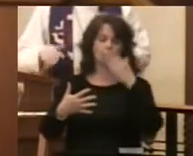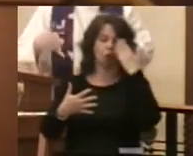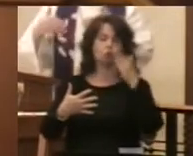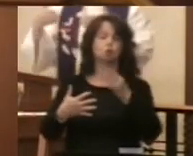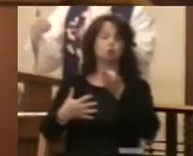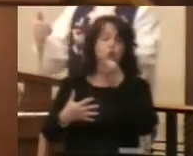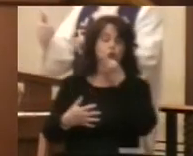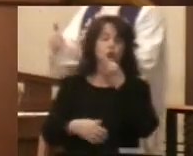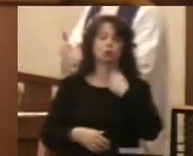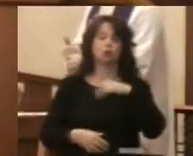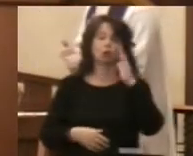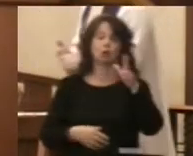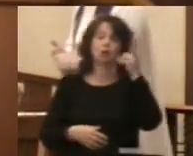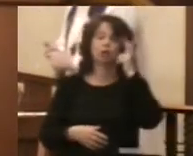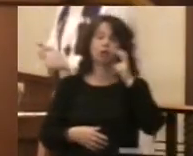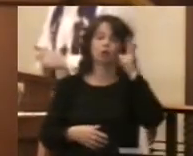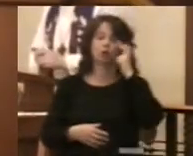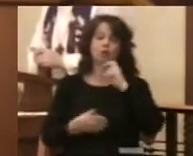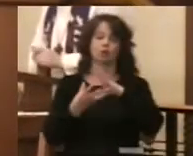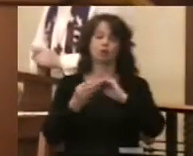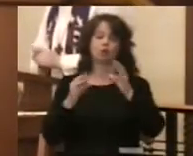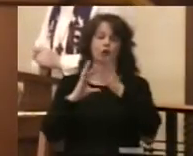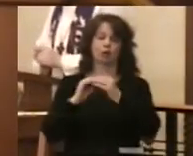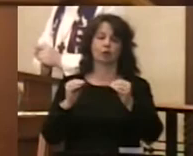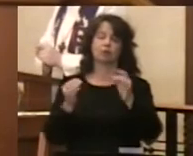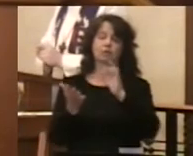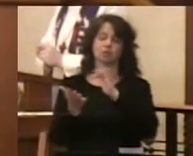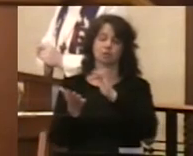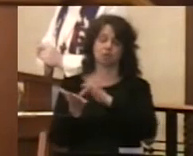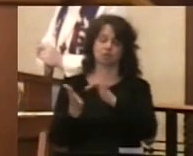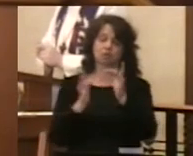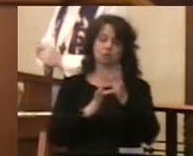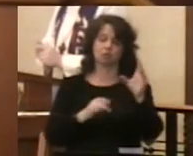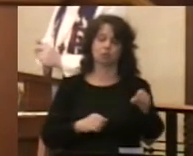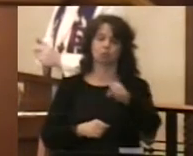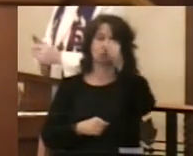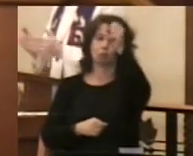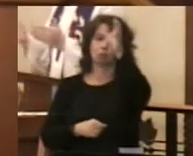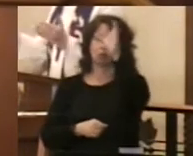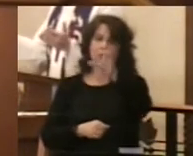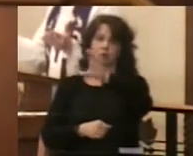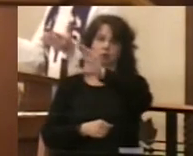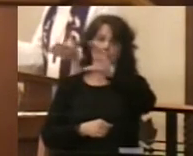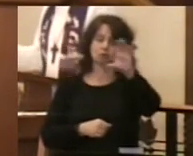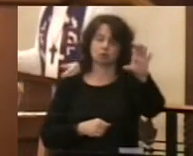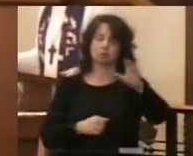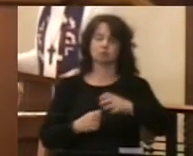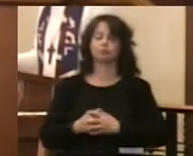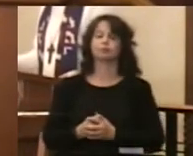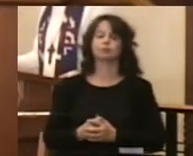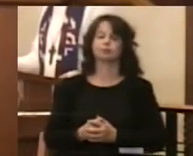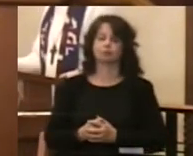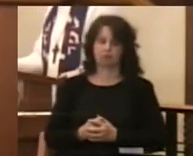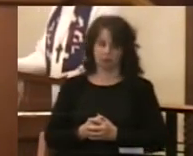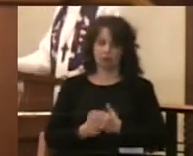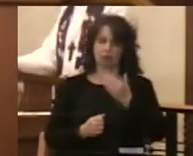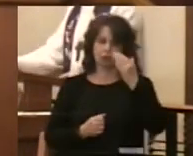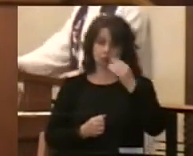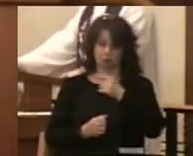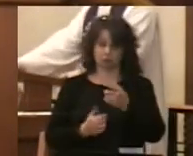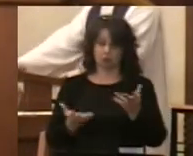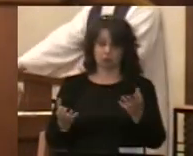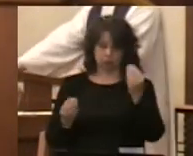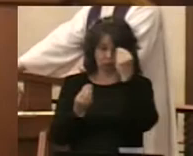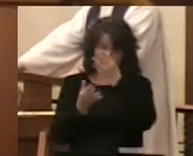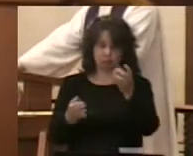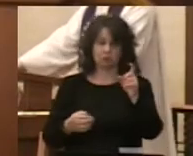we're soon going to hear the story of Jesus being raised up. I want you to know that this is necessary, not just